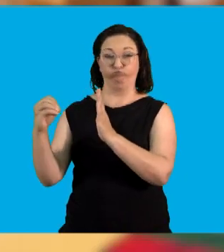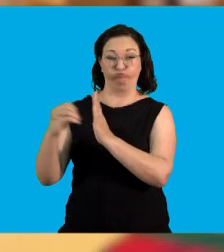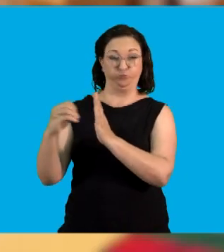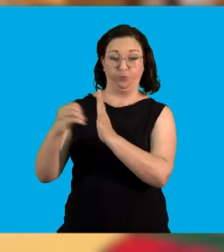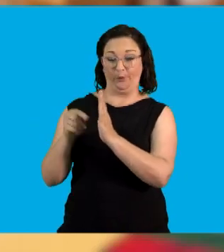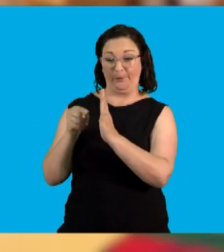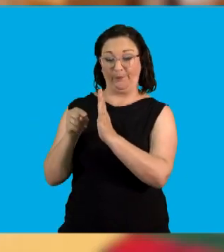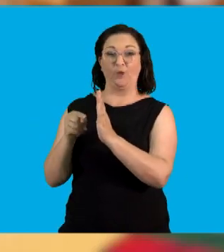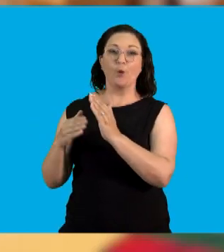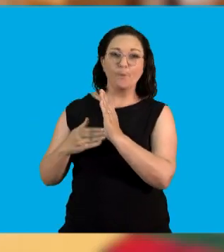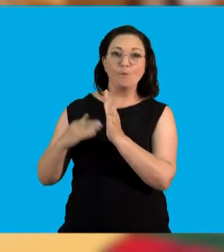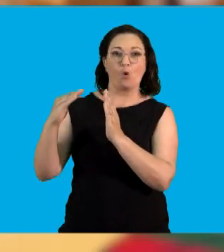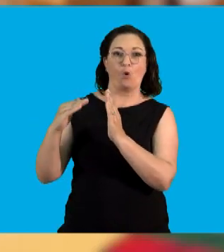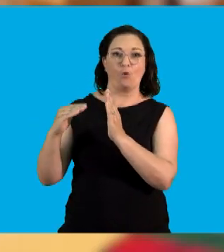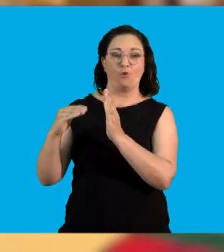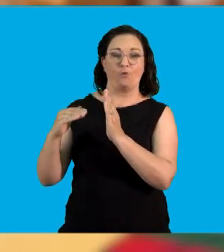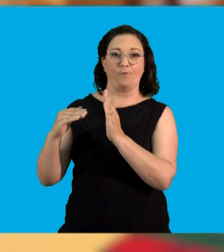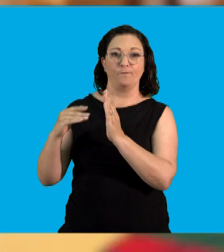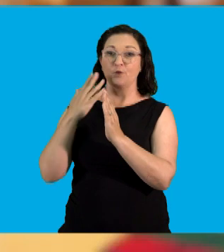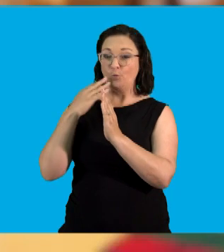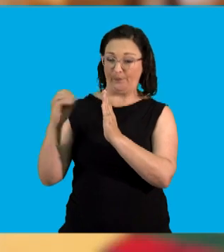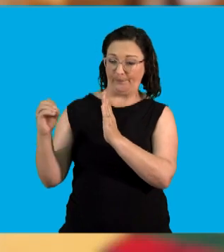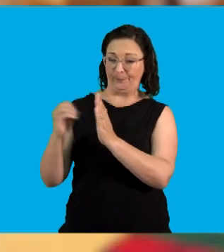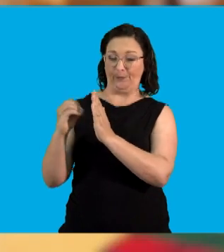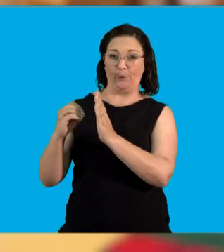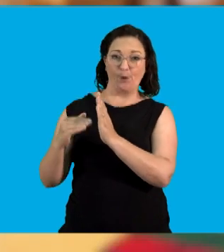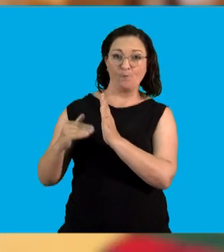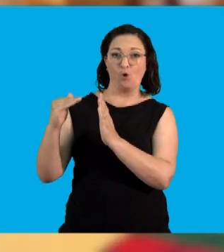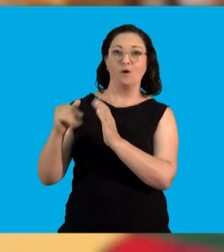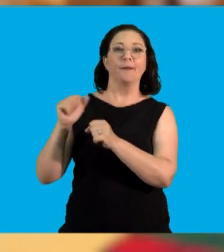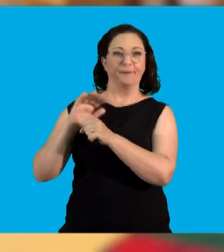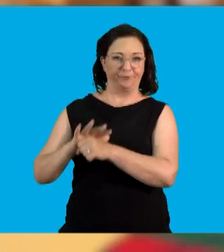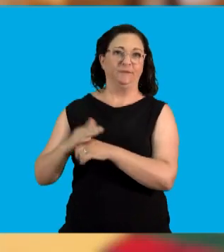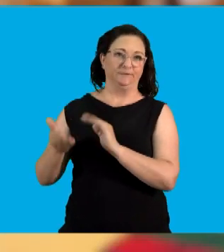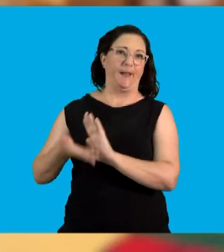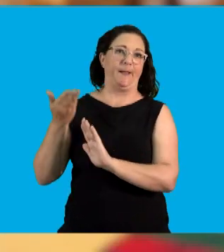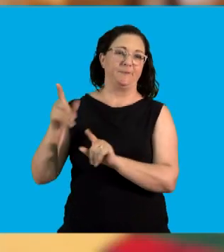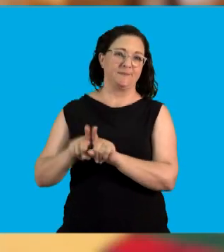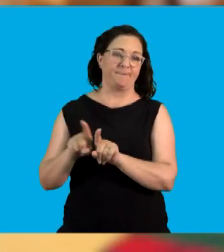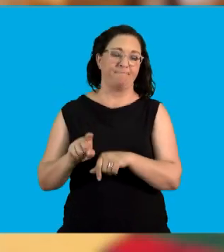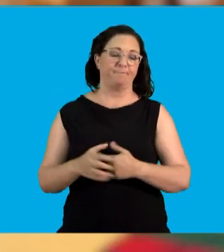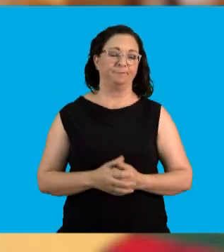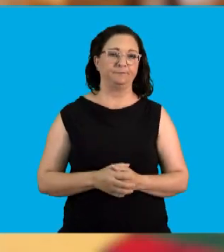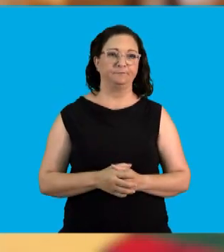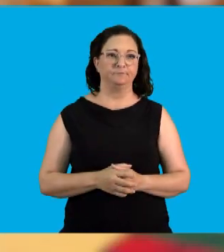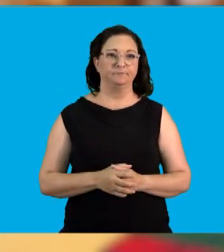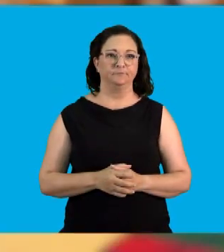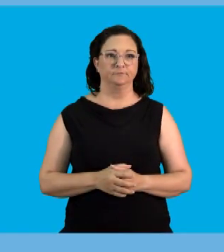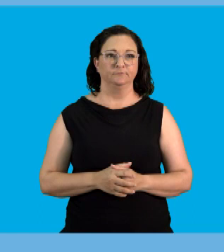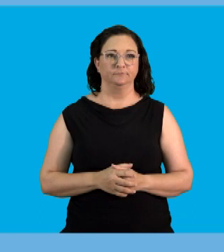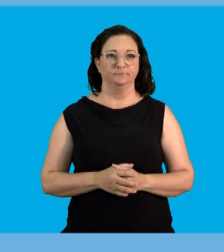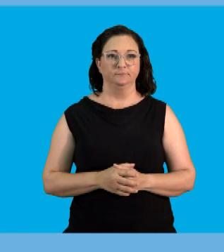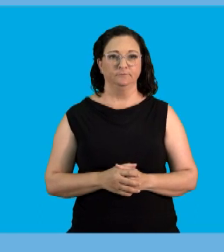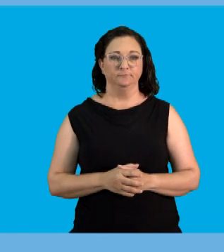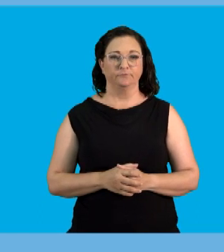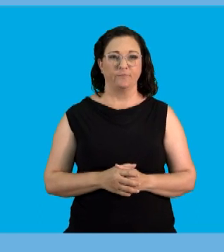wall is going to be increased again. And once the force is increased, the pressure is also going to increase. So more energy